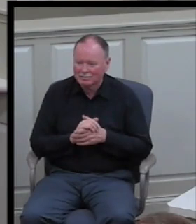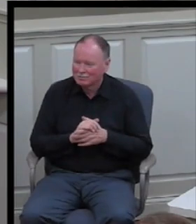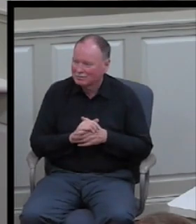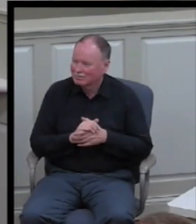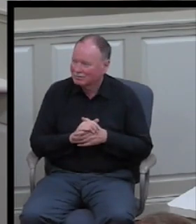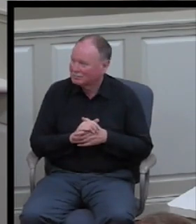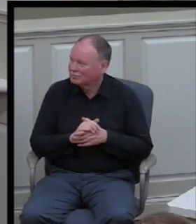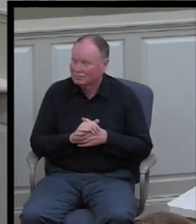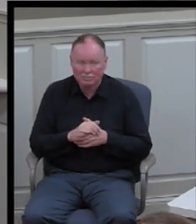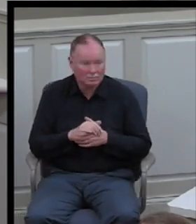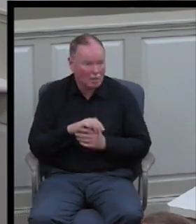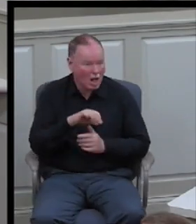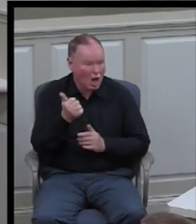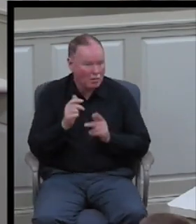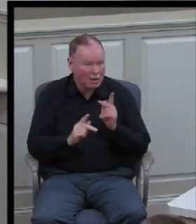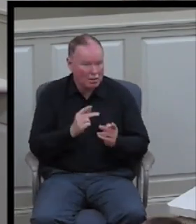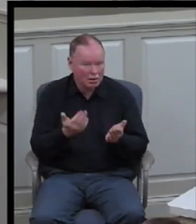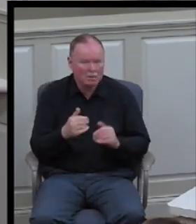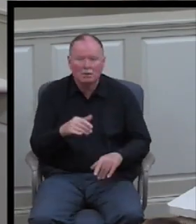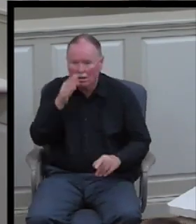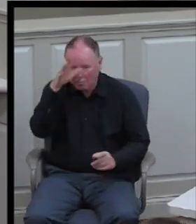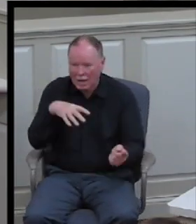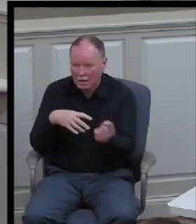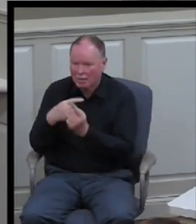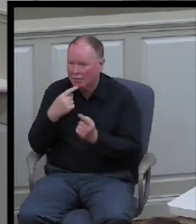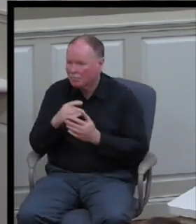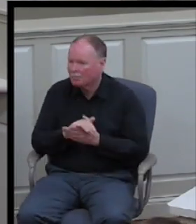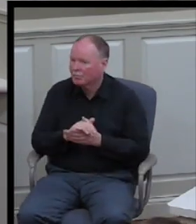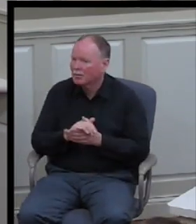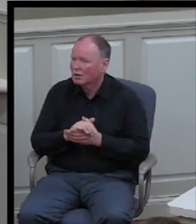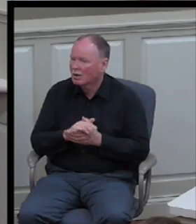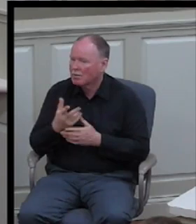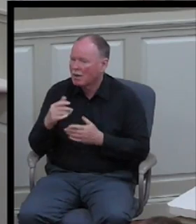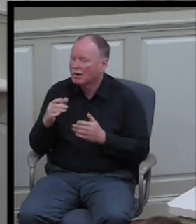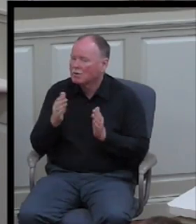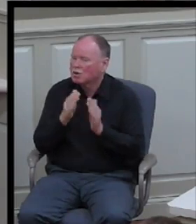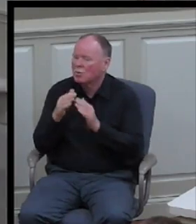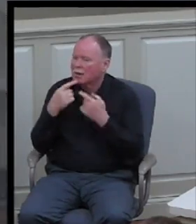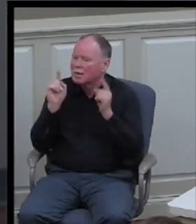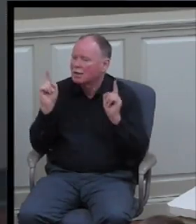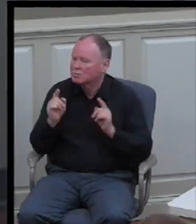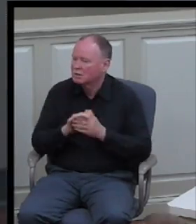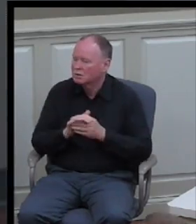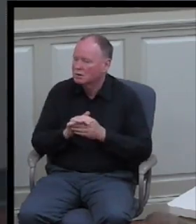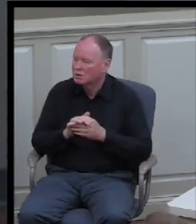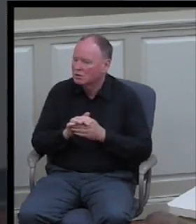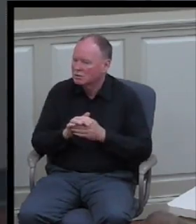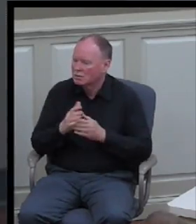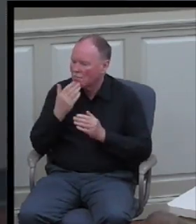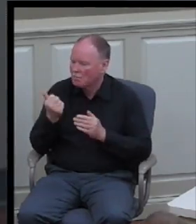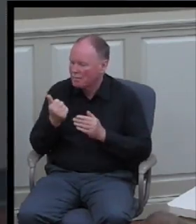that. Anyone else? Yes, sir. This is more just a public announcement. I figure this is the best